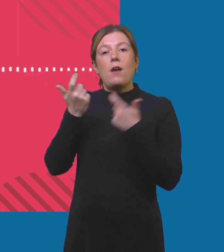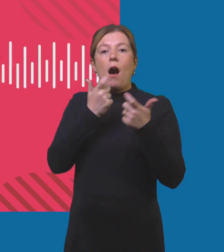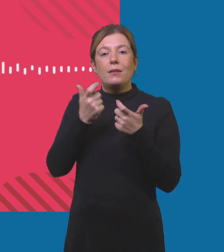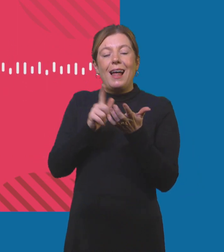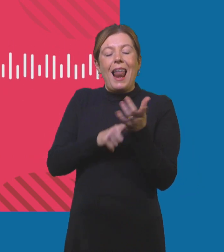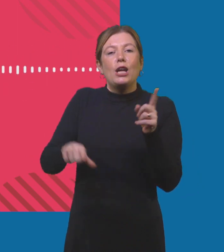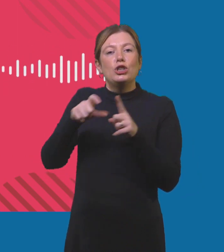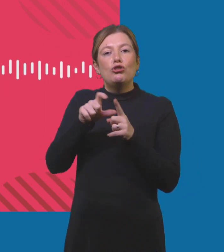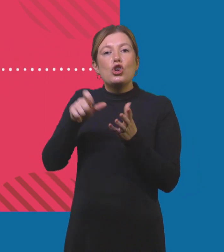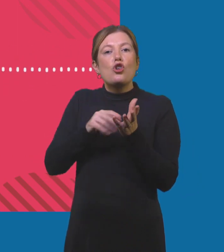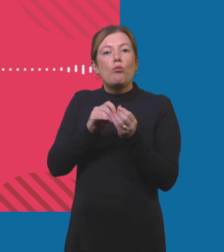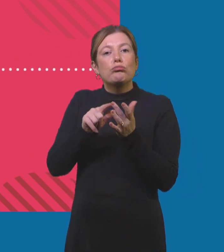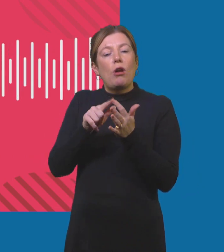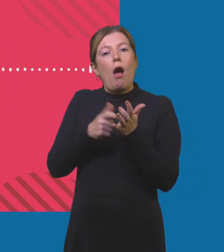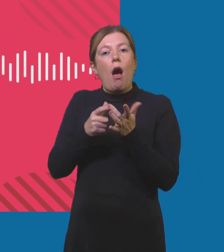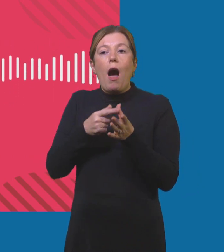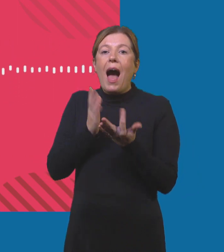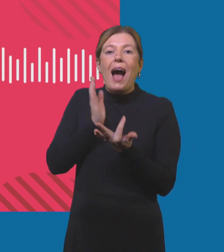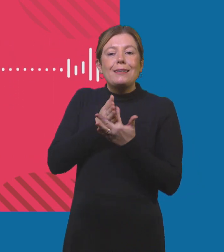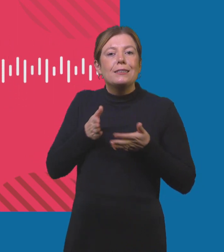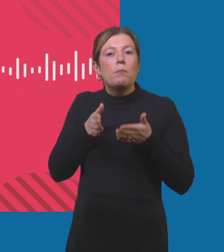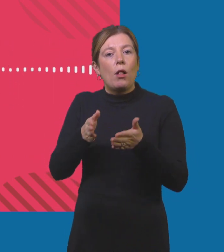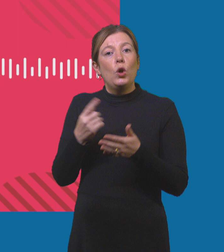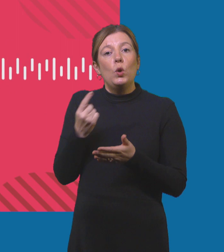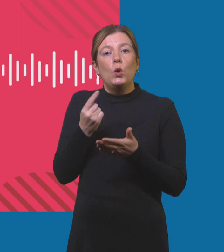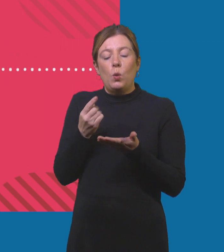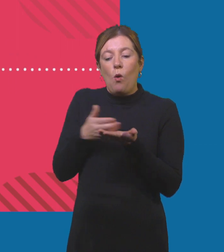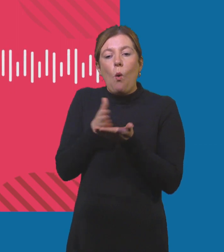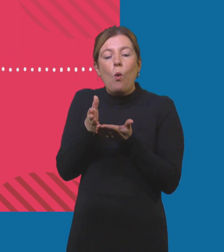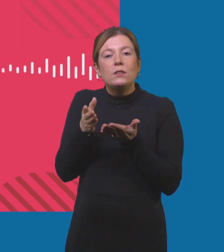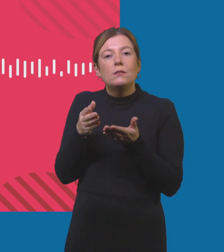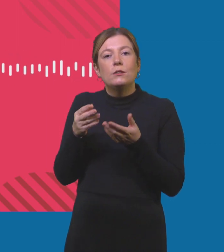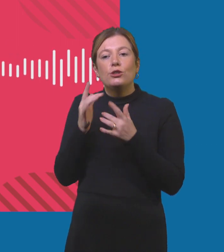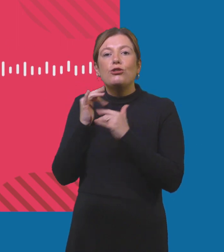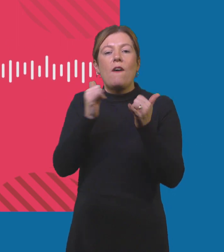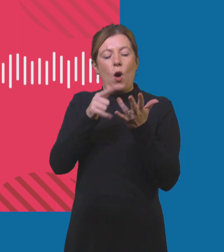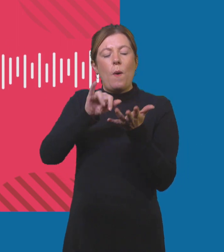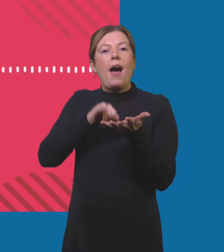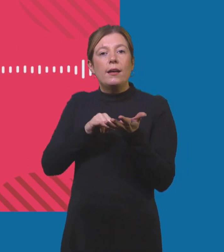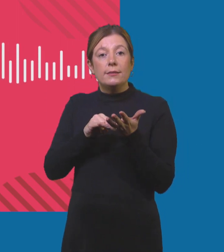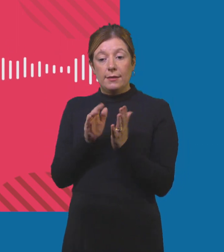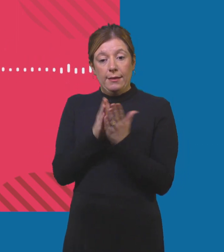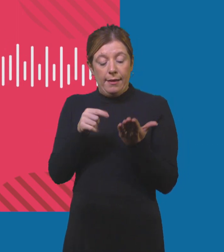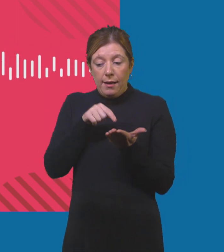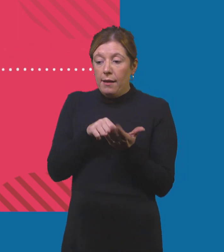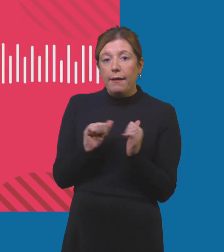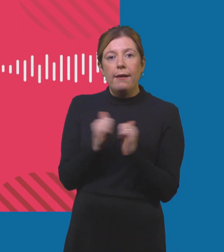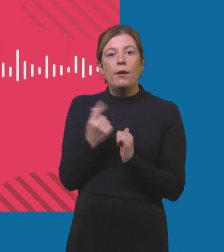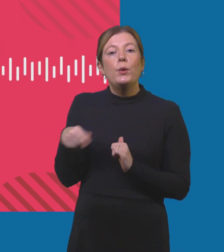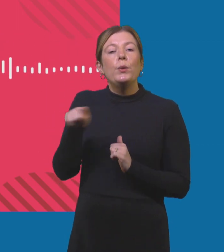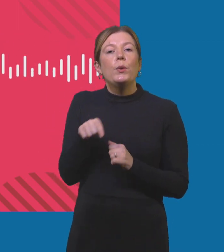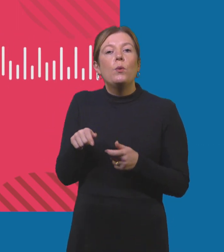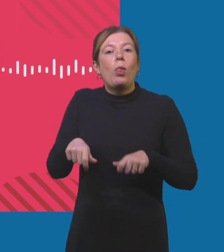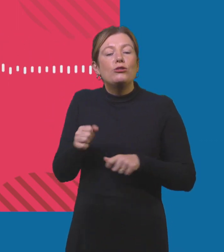Cumbria: Accessible Routes for All. It's by Ordnance Survey, and it's a walking guidebook designed for wheelchair users. That. And it showcases